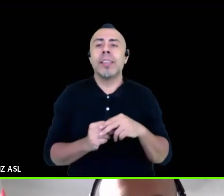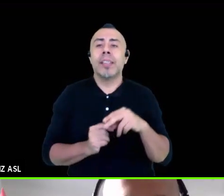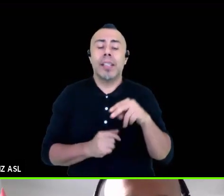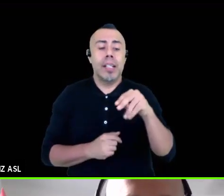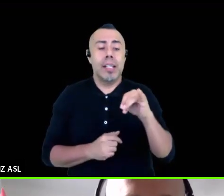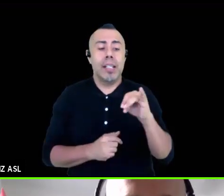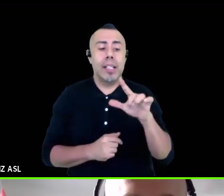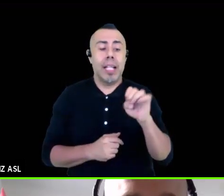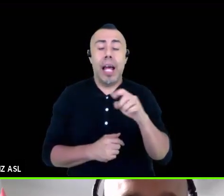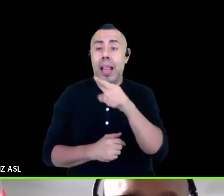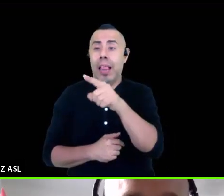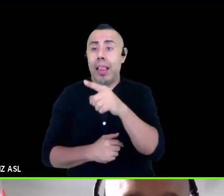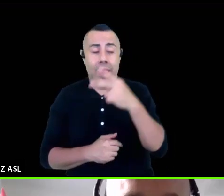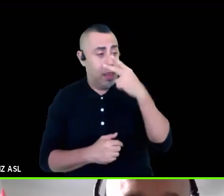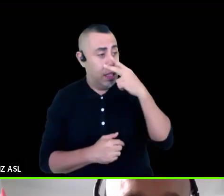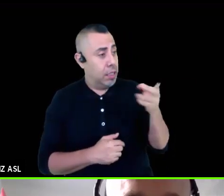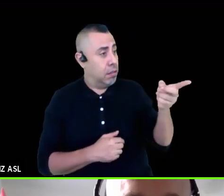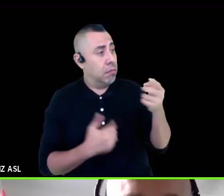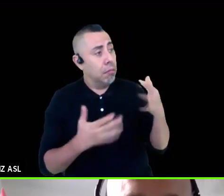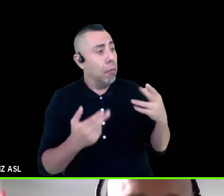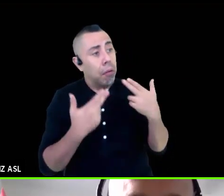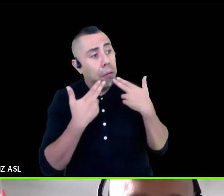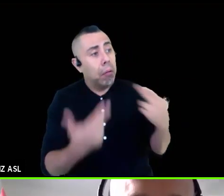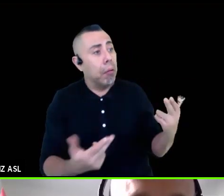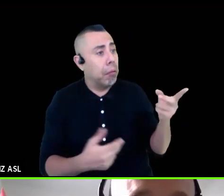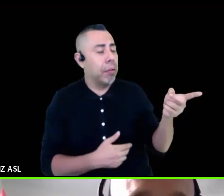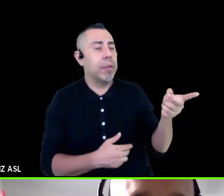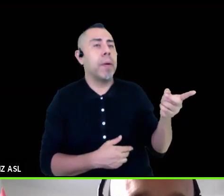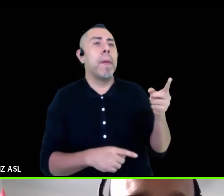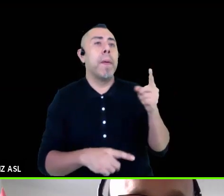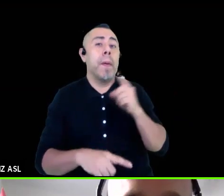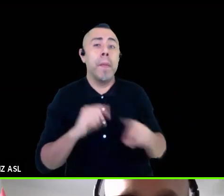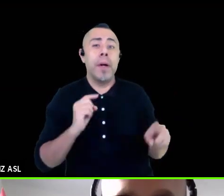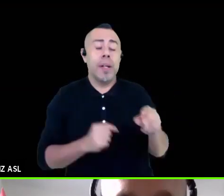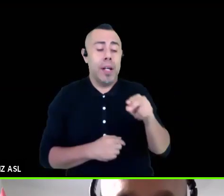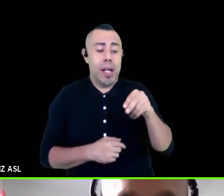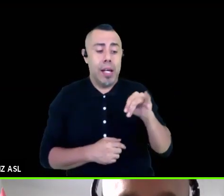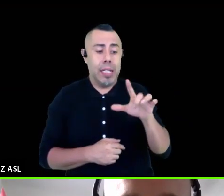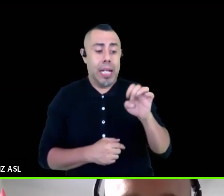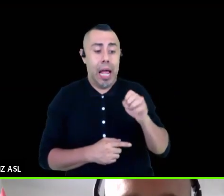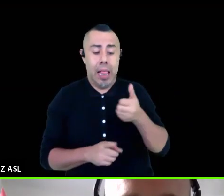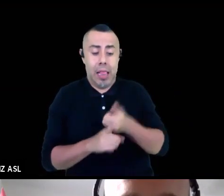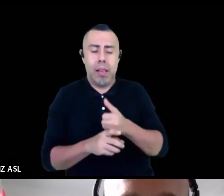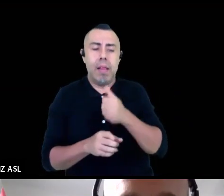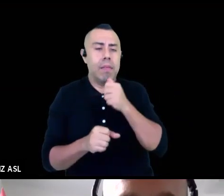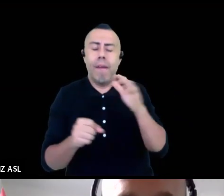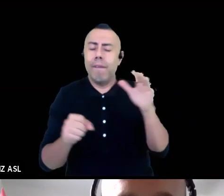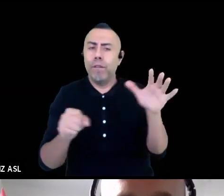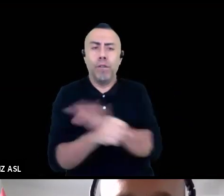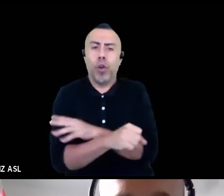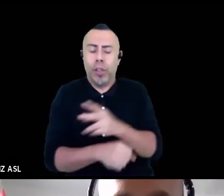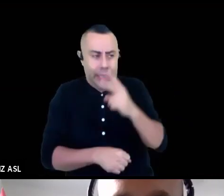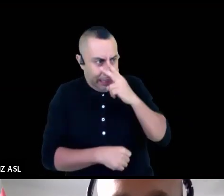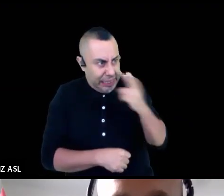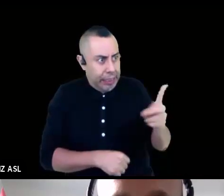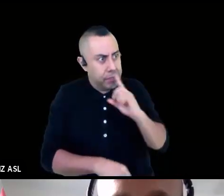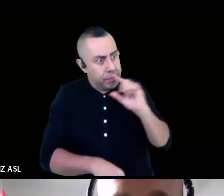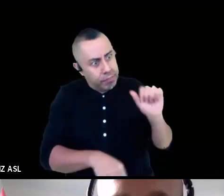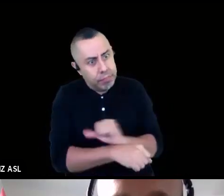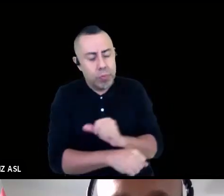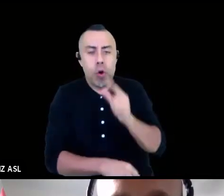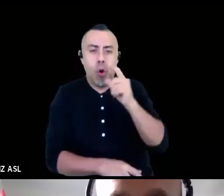right? At face glance, but part of Niall's struggle is that he doesn't fully see his brother. Mm-hmm. And so,